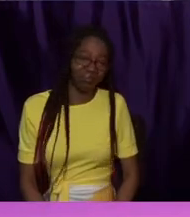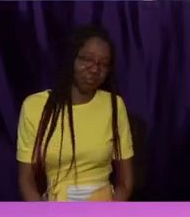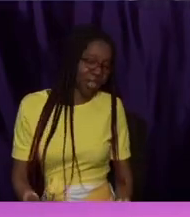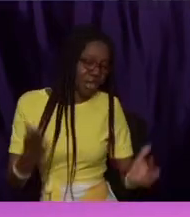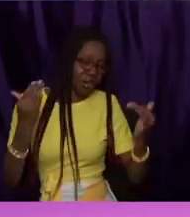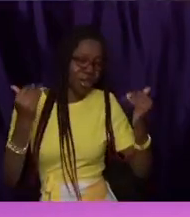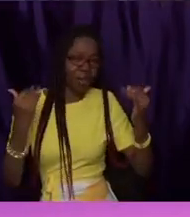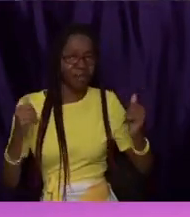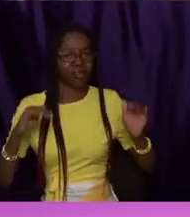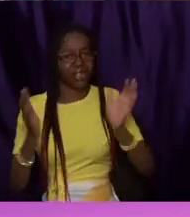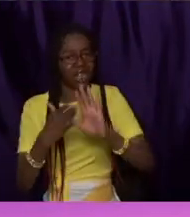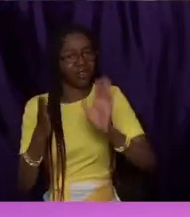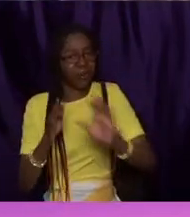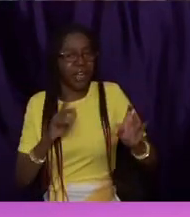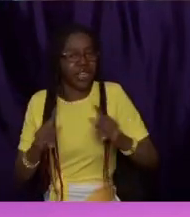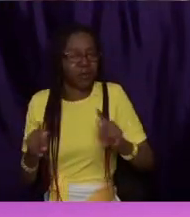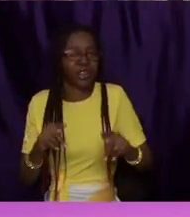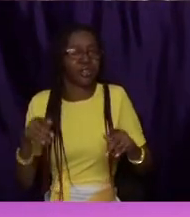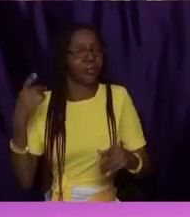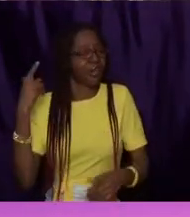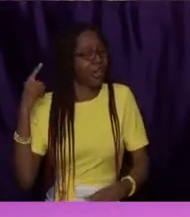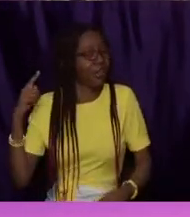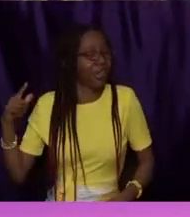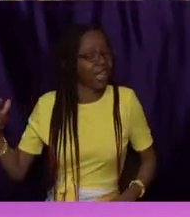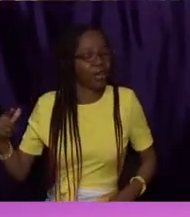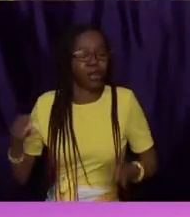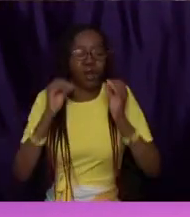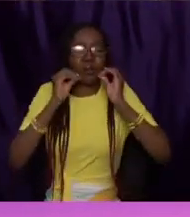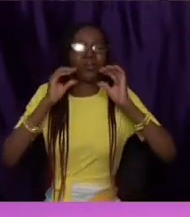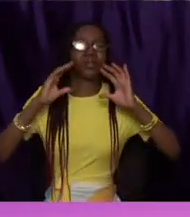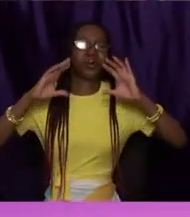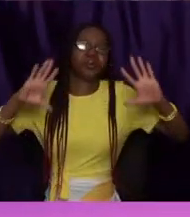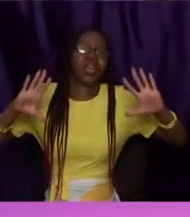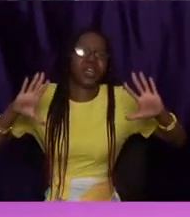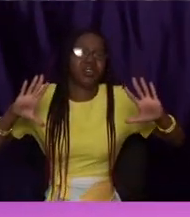Come on, let's have a praise party real loud. Open your mouth.